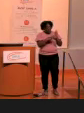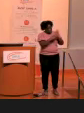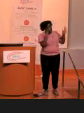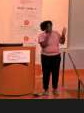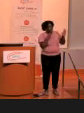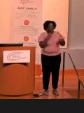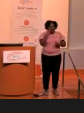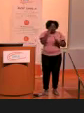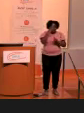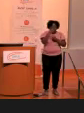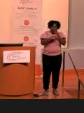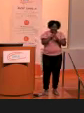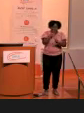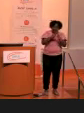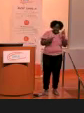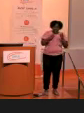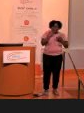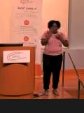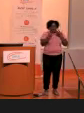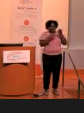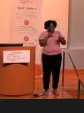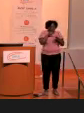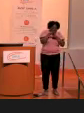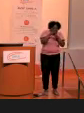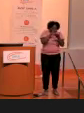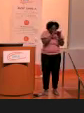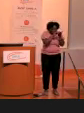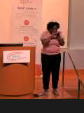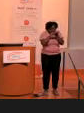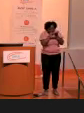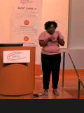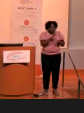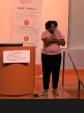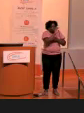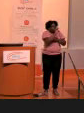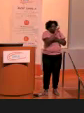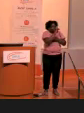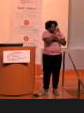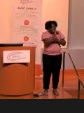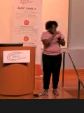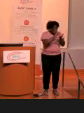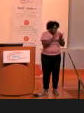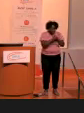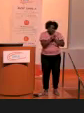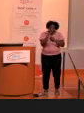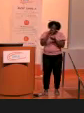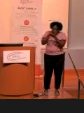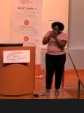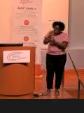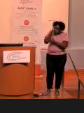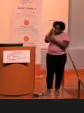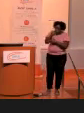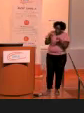So my fellowship was a lot of learning what I intended to learn about fertility medicine, but also a lot of learning about lupus